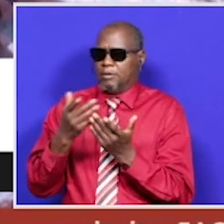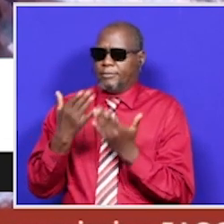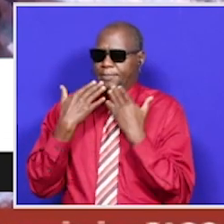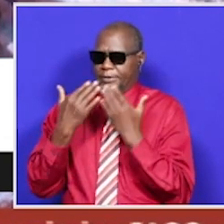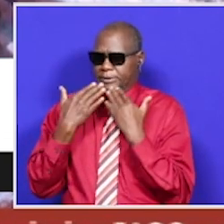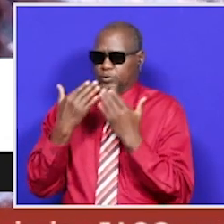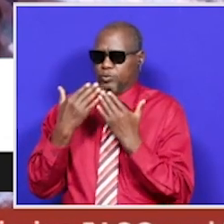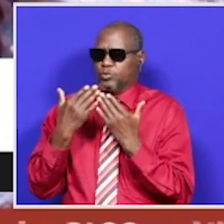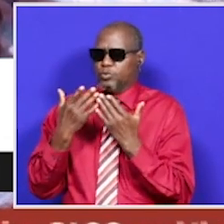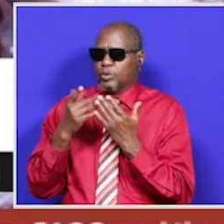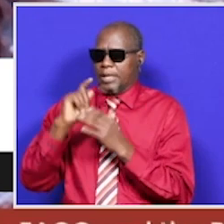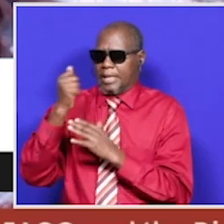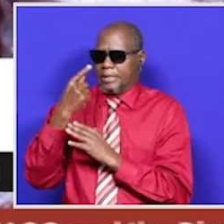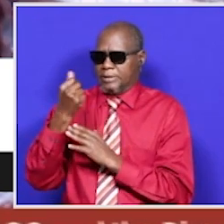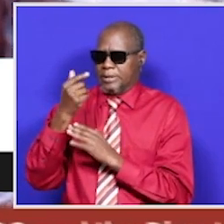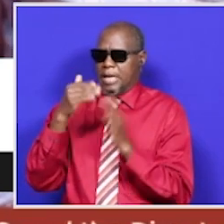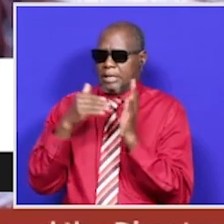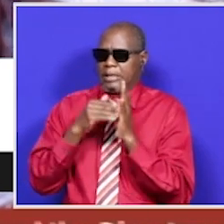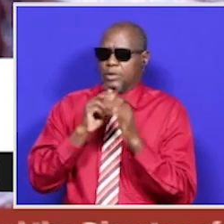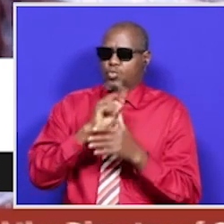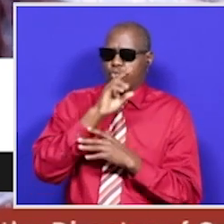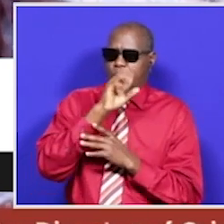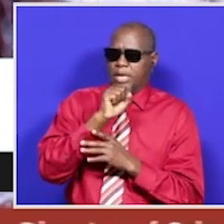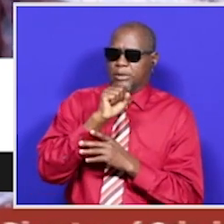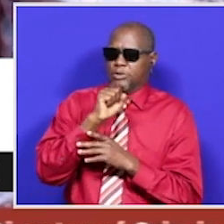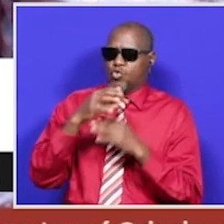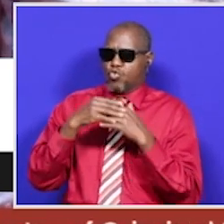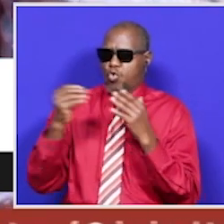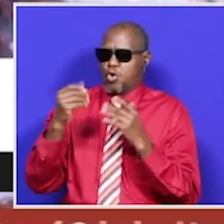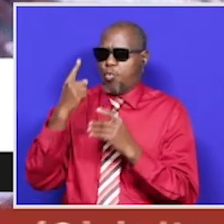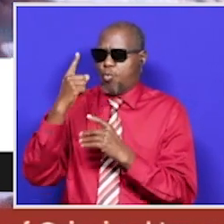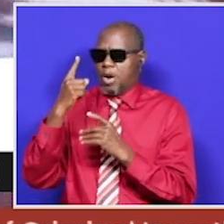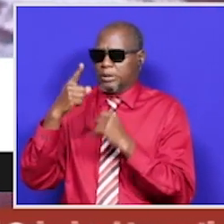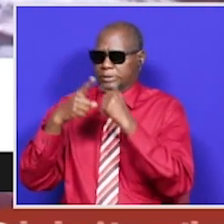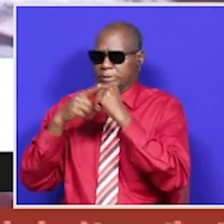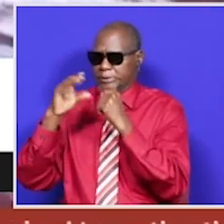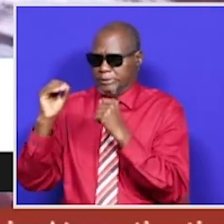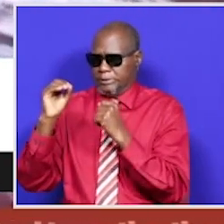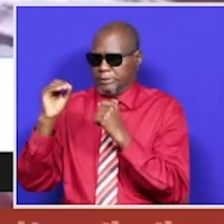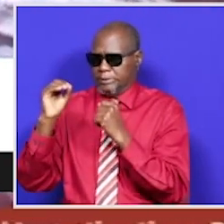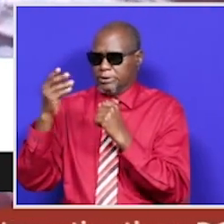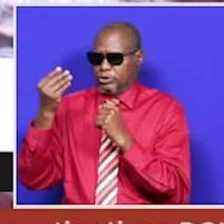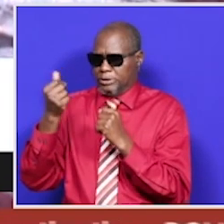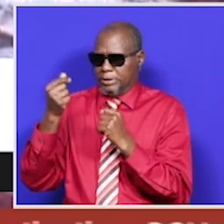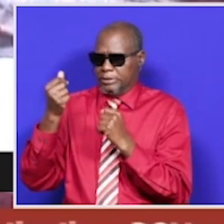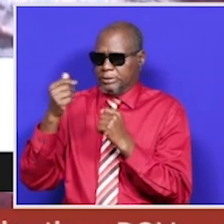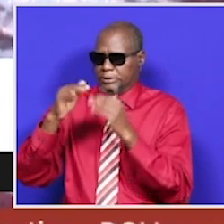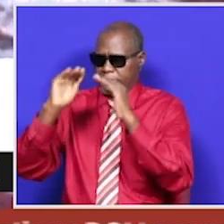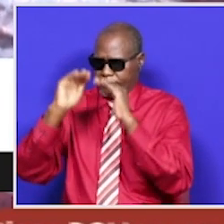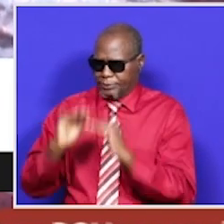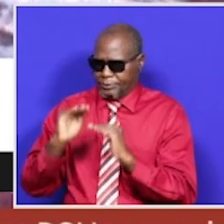shilling against the US dollar from an average of 162 shillings to an average of